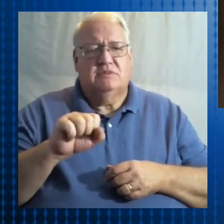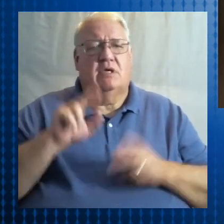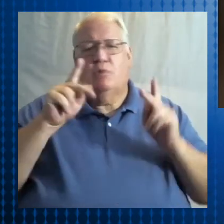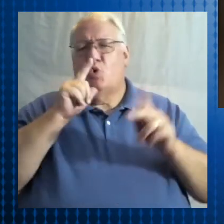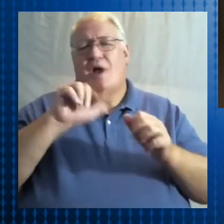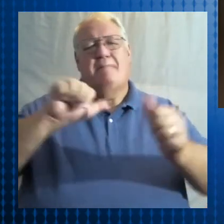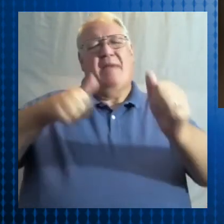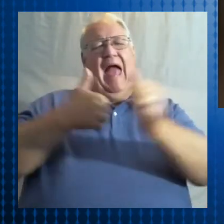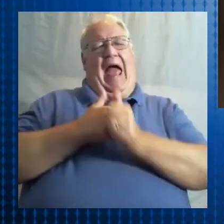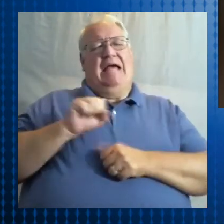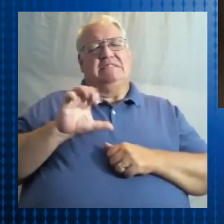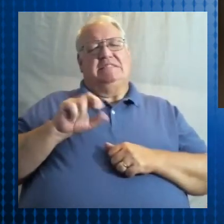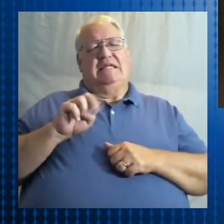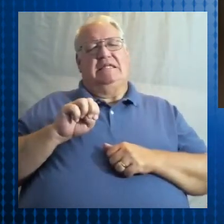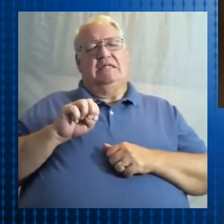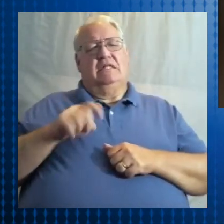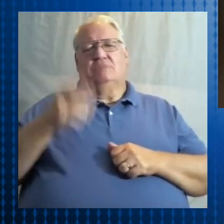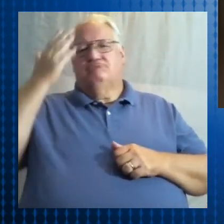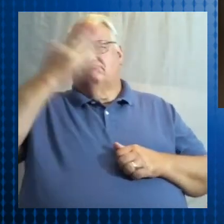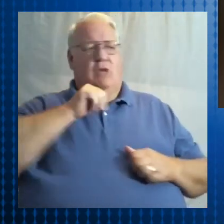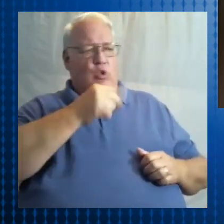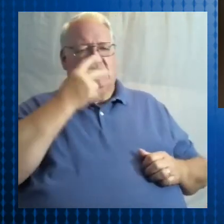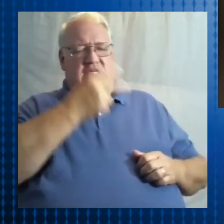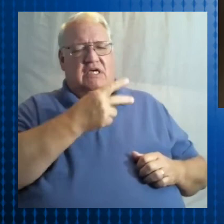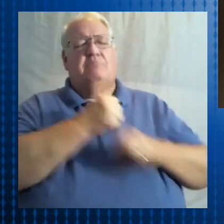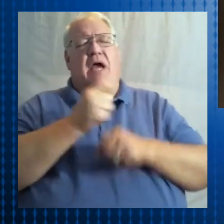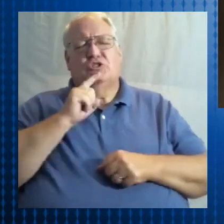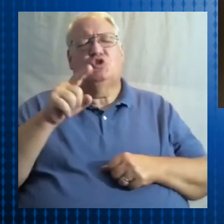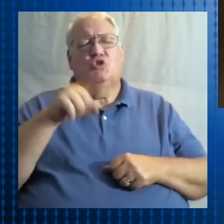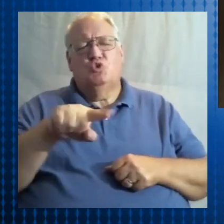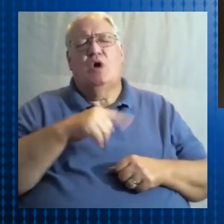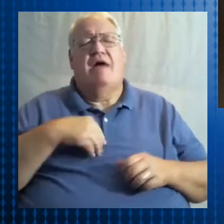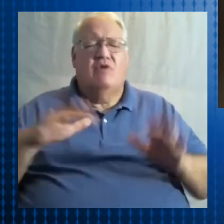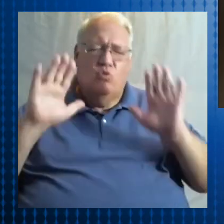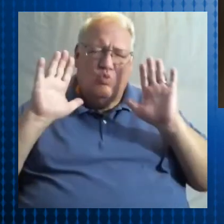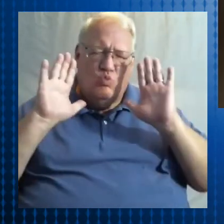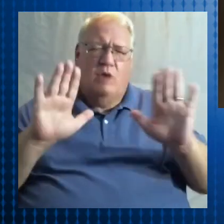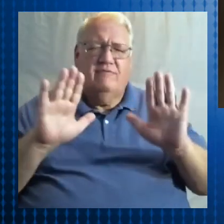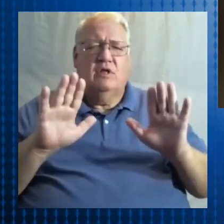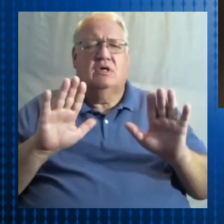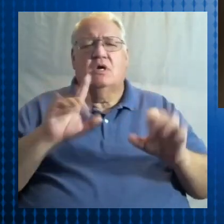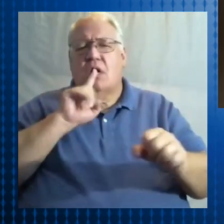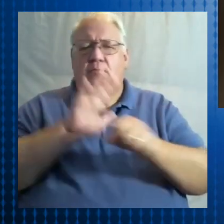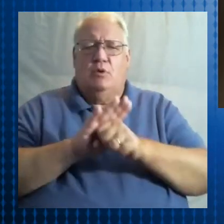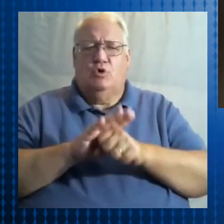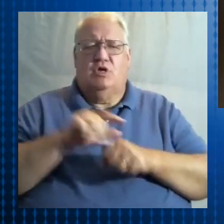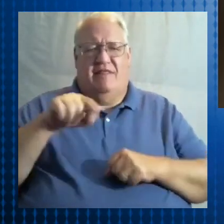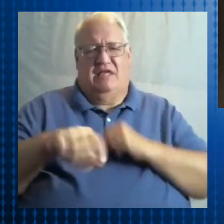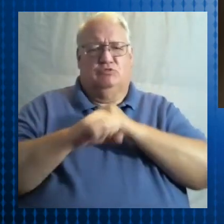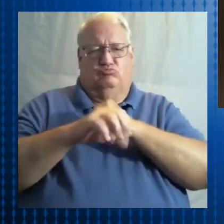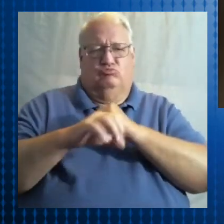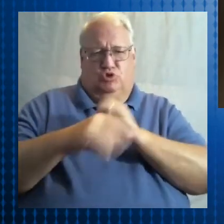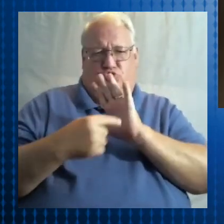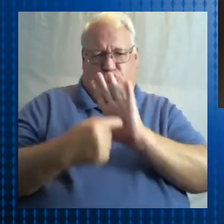scenes, helping to make sure that you all have excellence and a great commitment to this broadcast for the